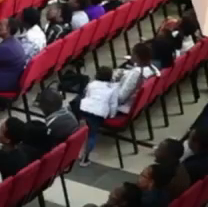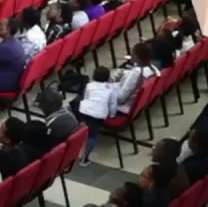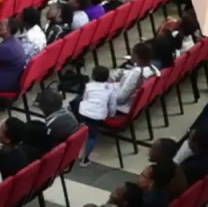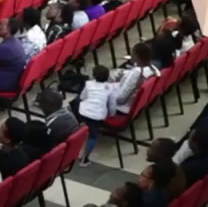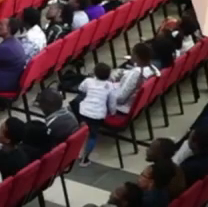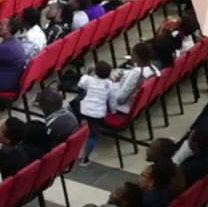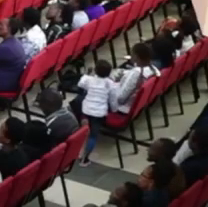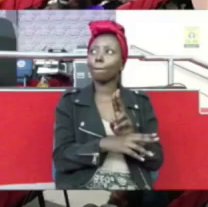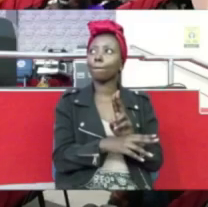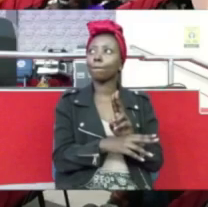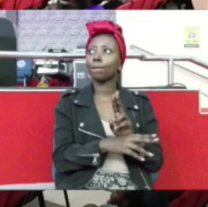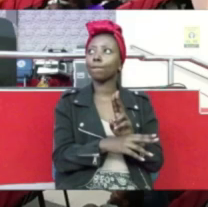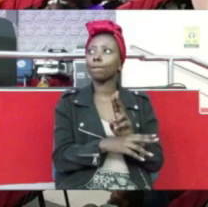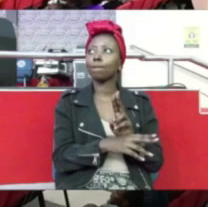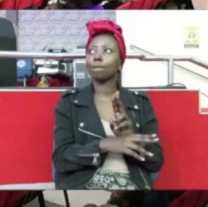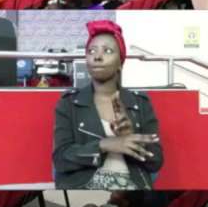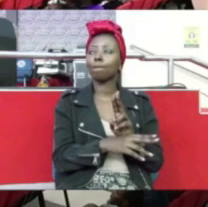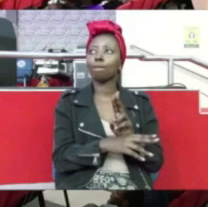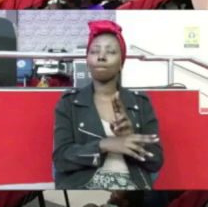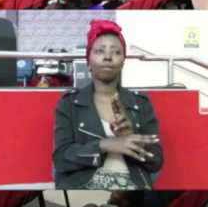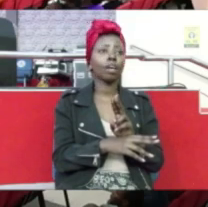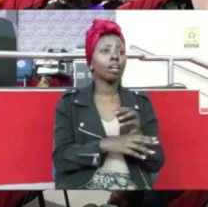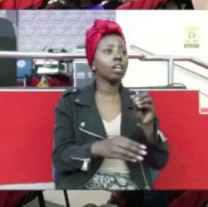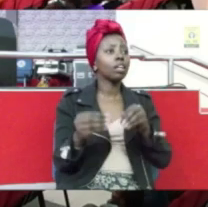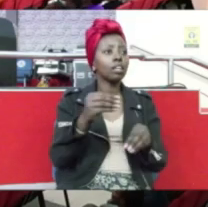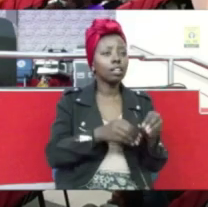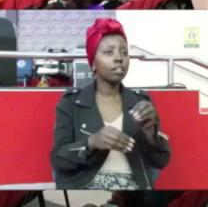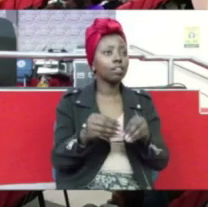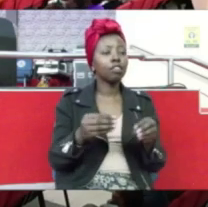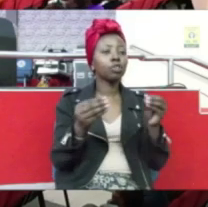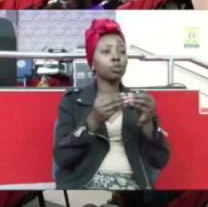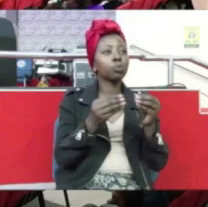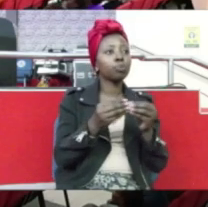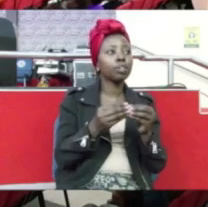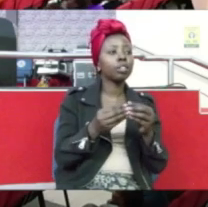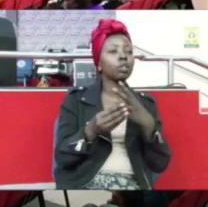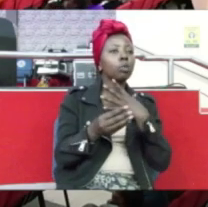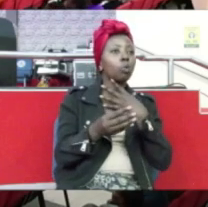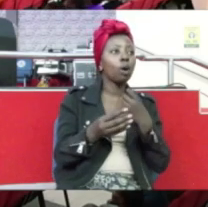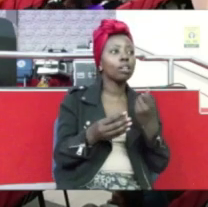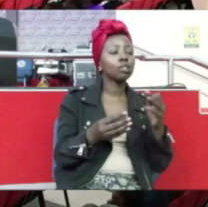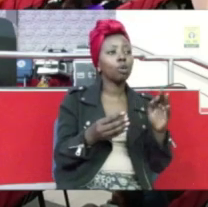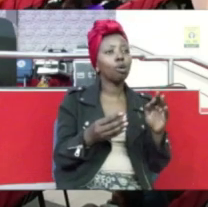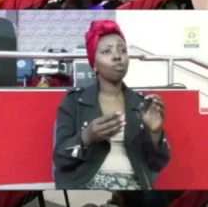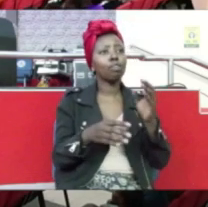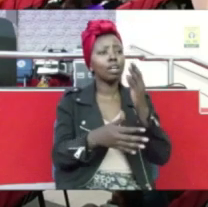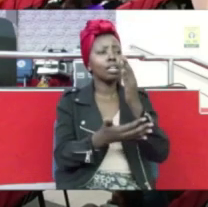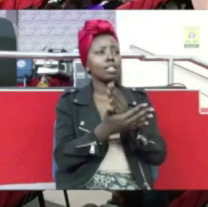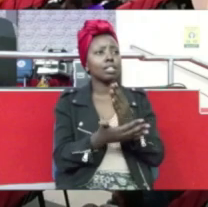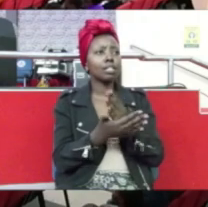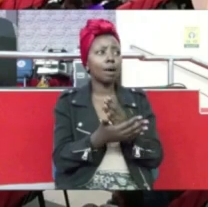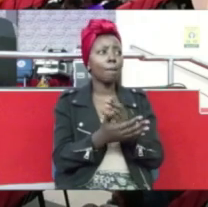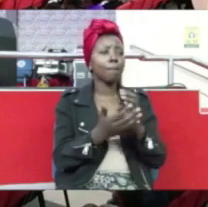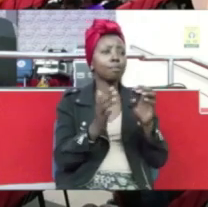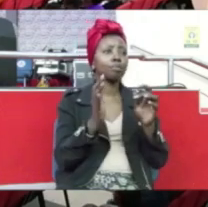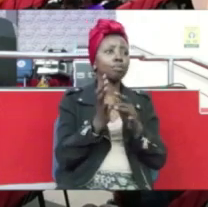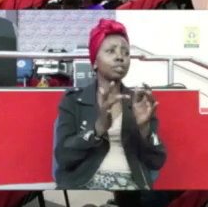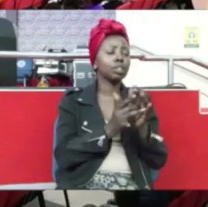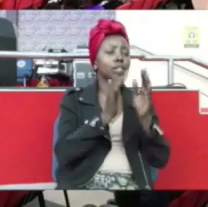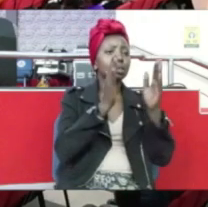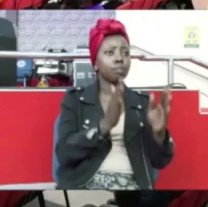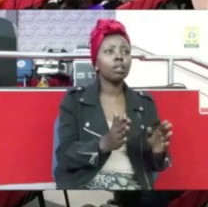cause. They were giving to meet the needs of some particular Christians elsewhere.